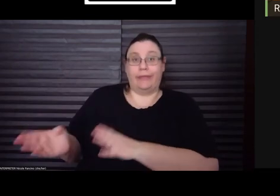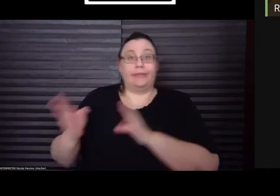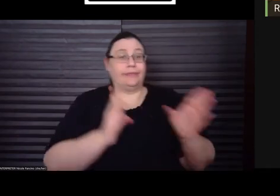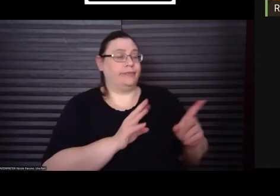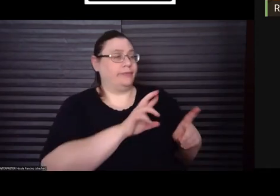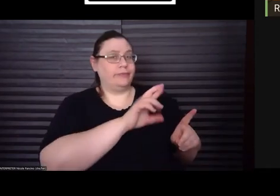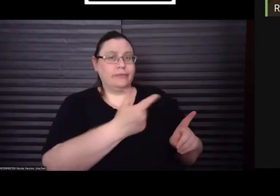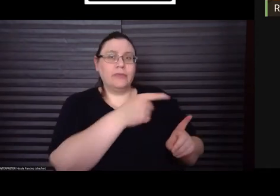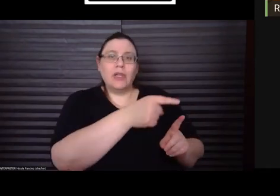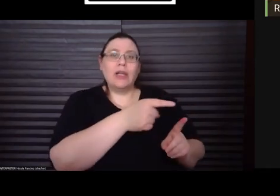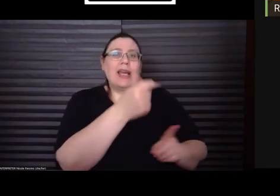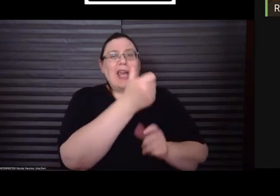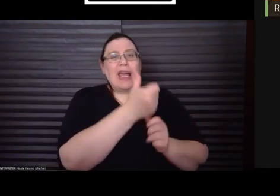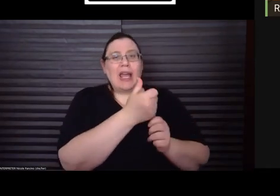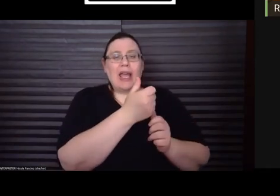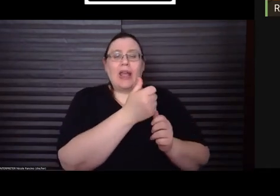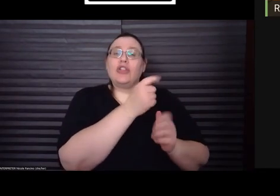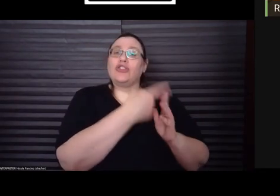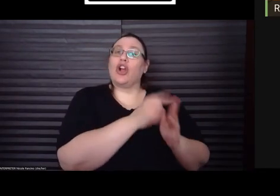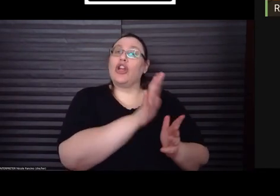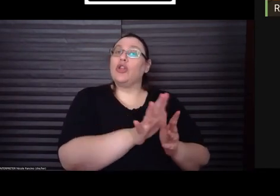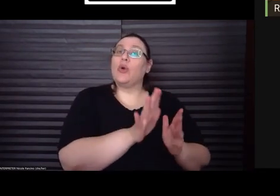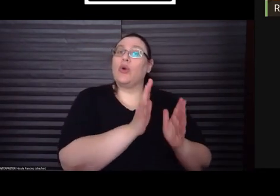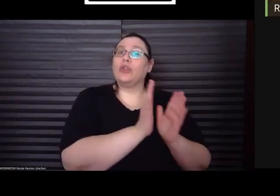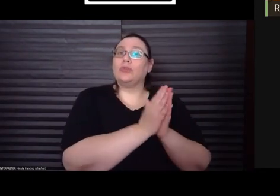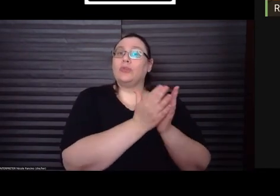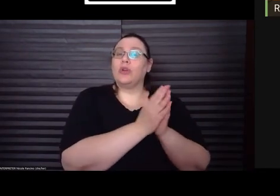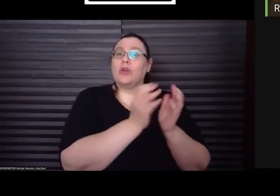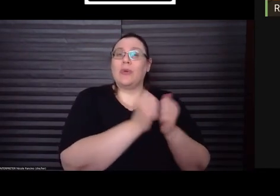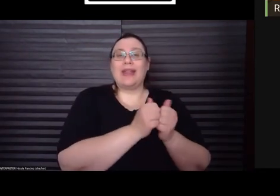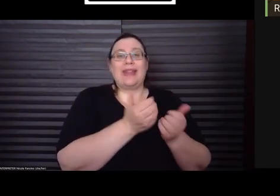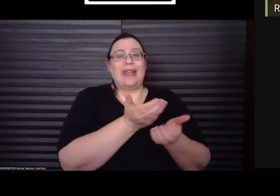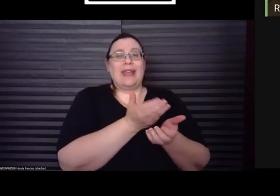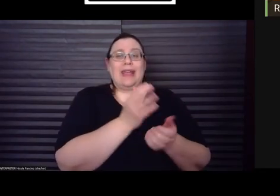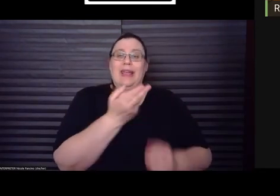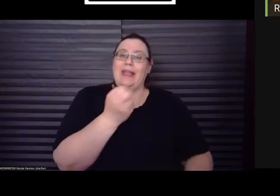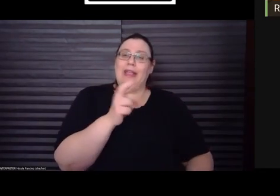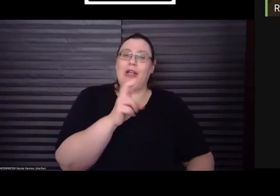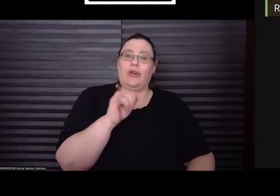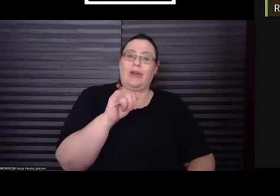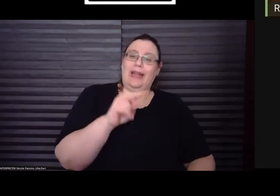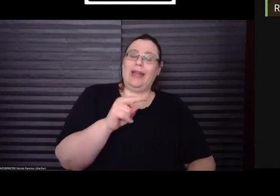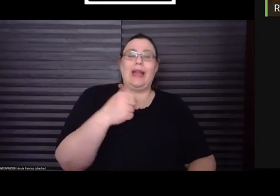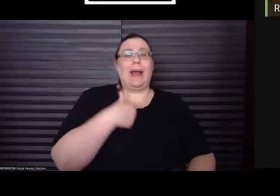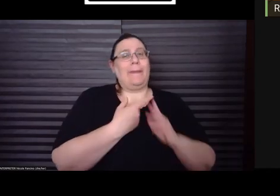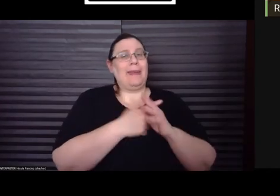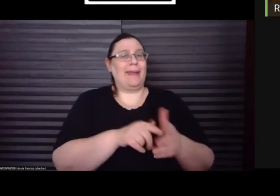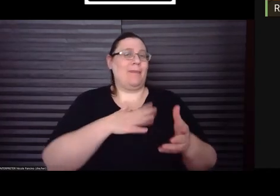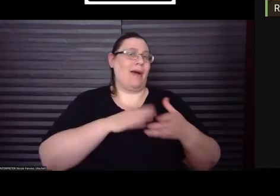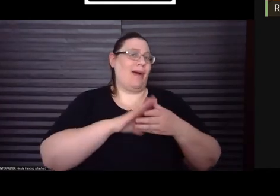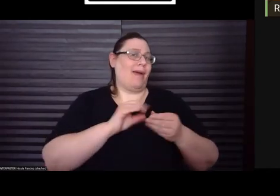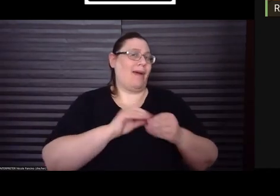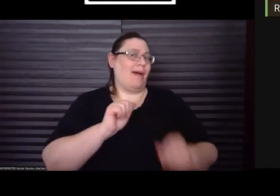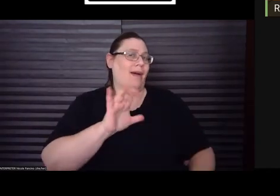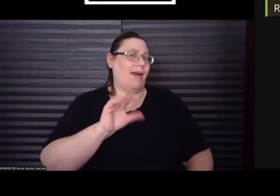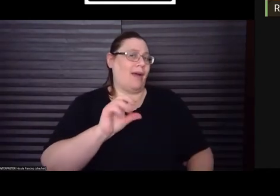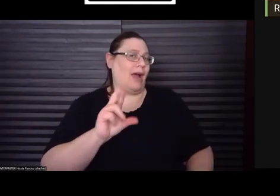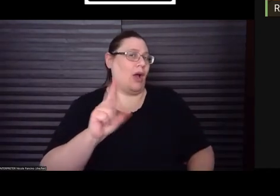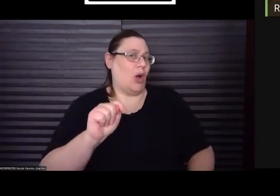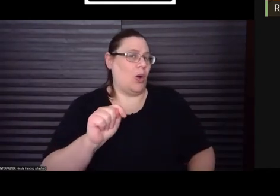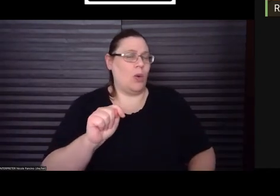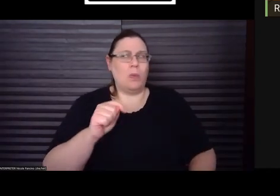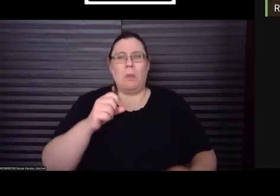you began everyone knows your mother's witch with "herein I begin my account." And I love that